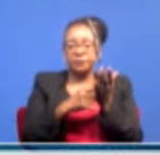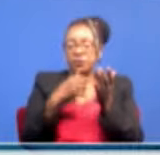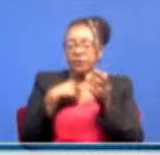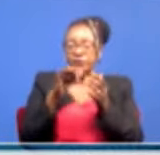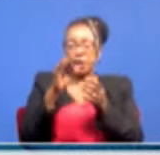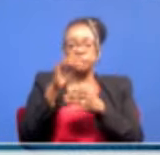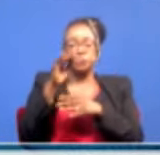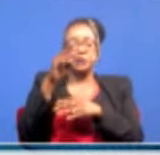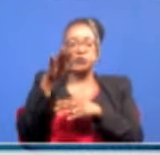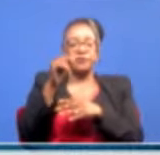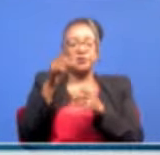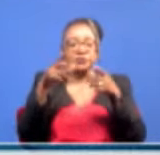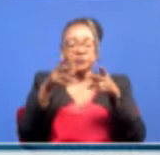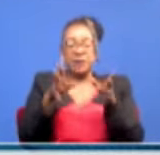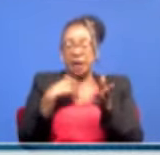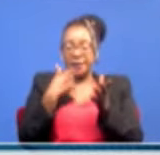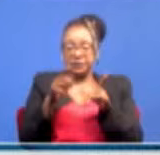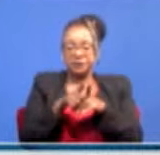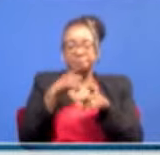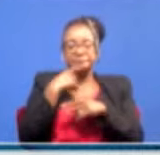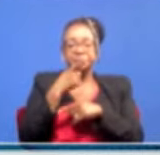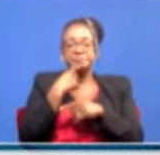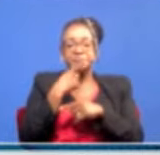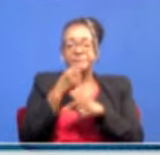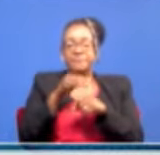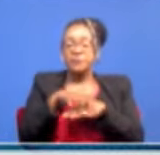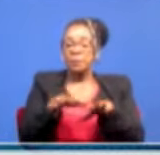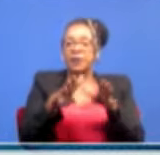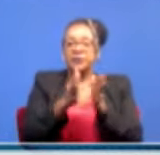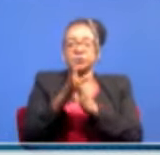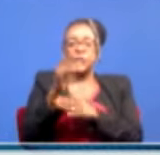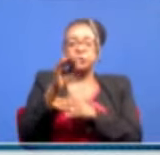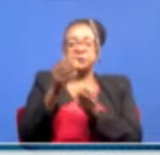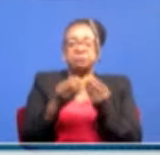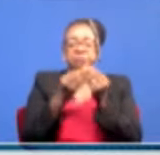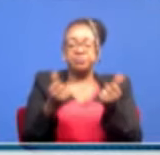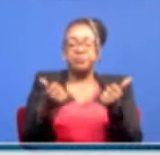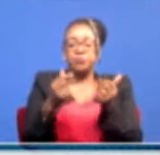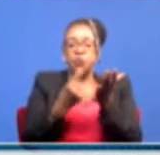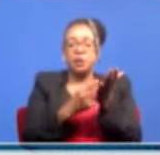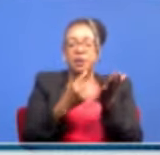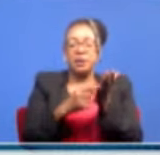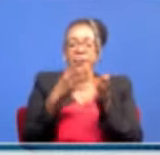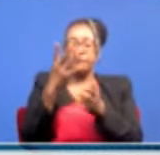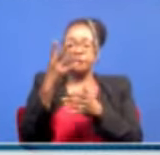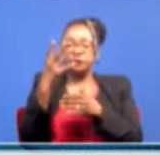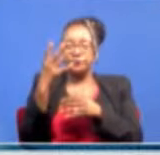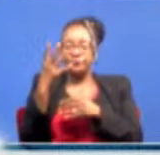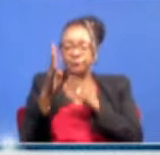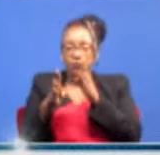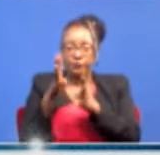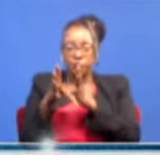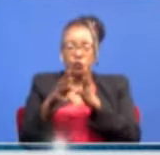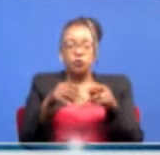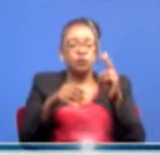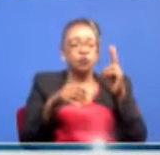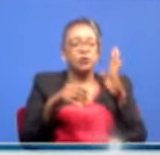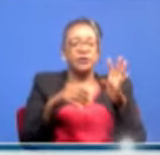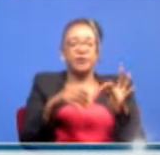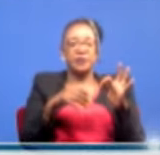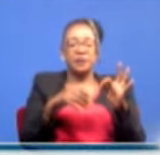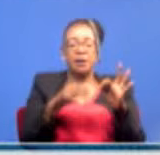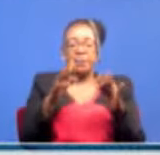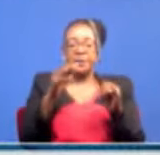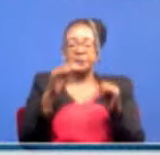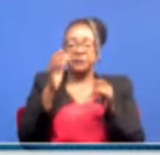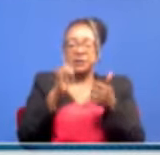being bagged as they maintain their dominance in the continent, beating the Ugandans 44-23 in the final at the Moi International Sports